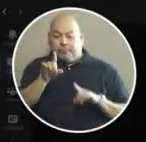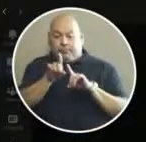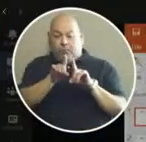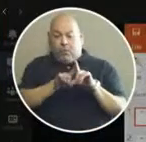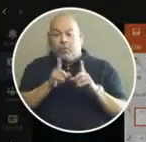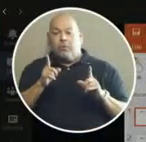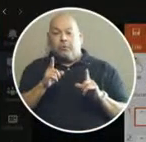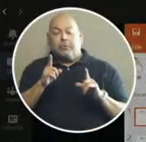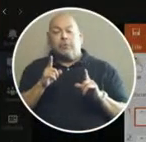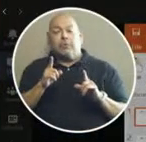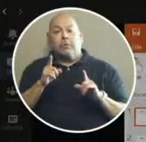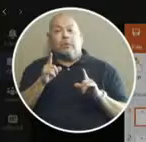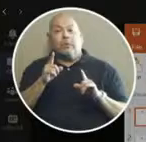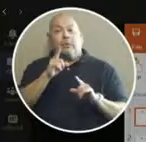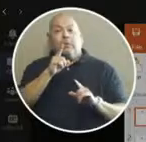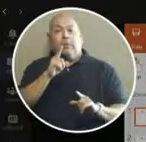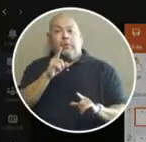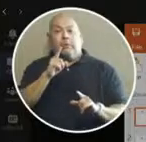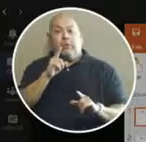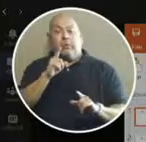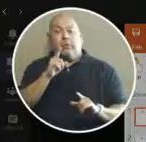Also in the hospitalizations,